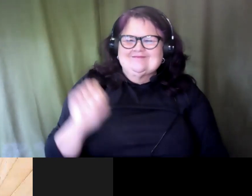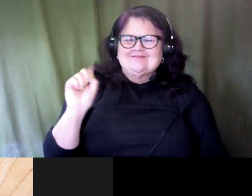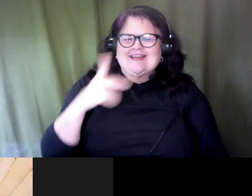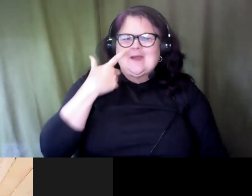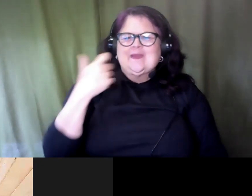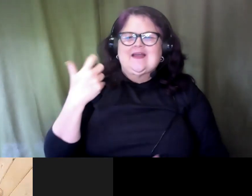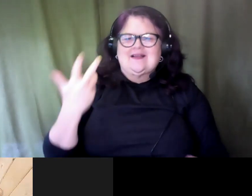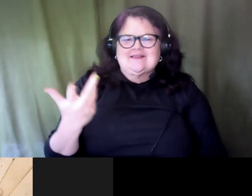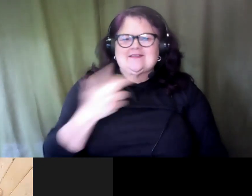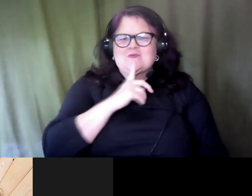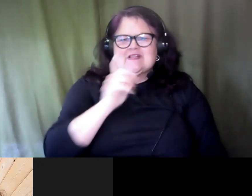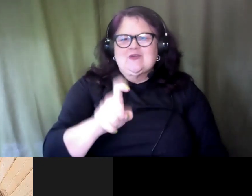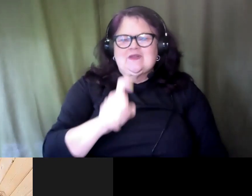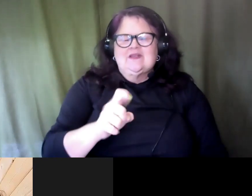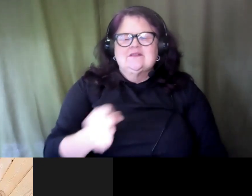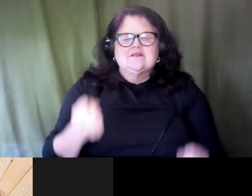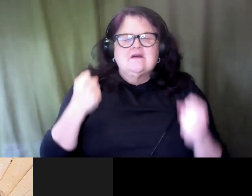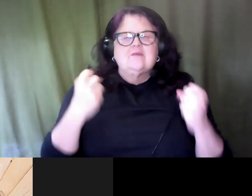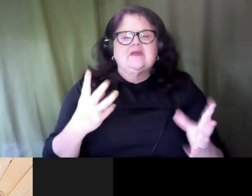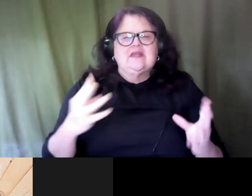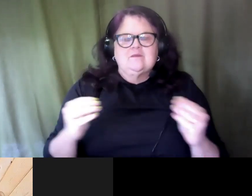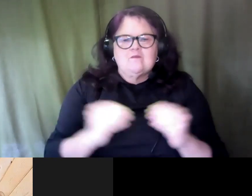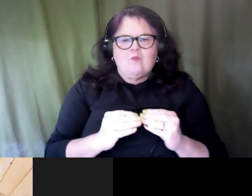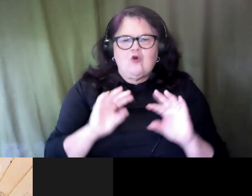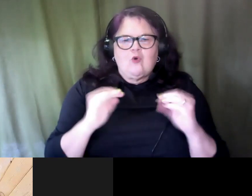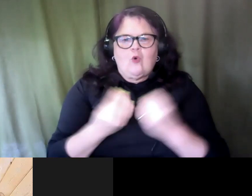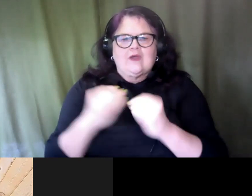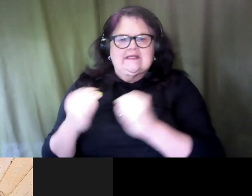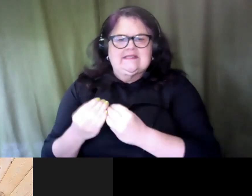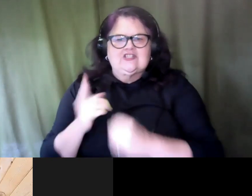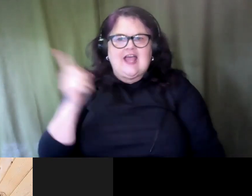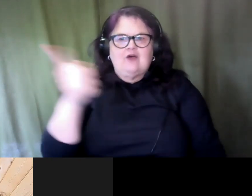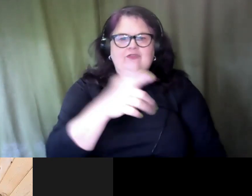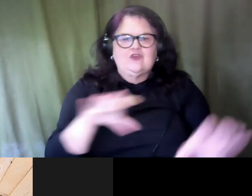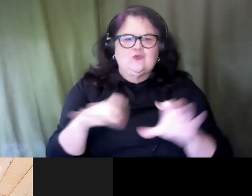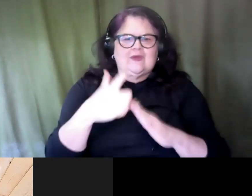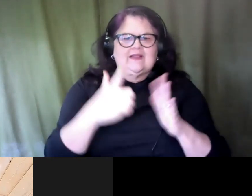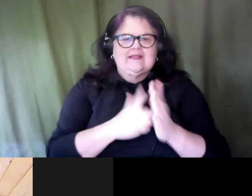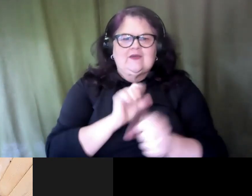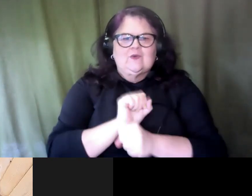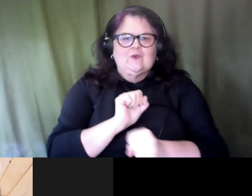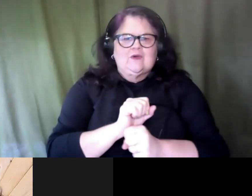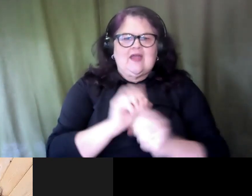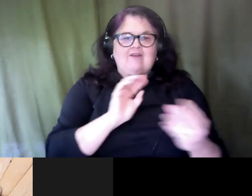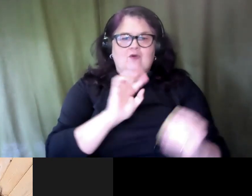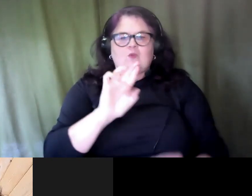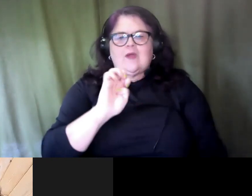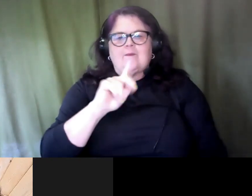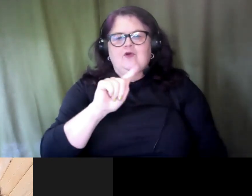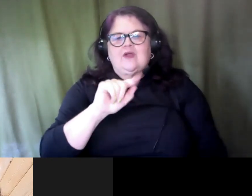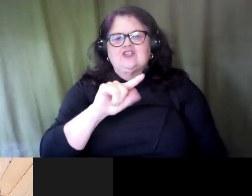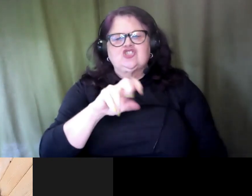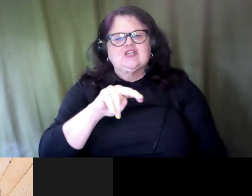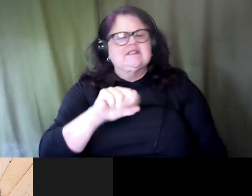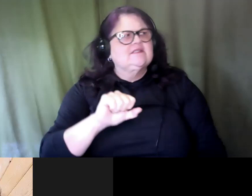Because yeah, I mean, really, we need so many more organizations out there doing this legal work. There's Reparations Law Center. I can't